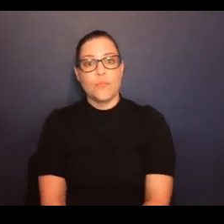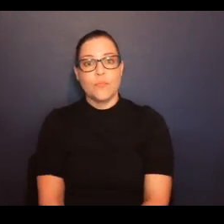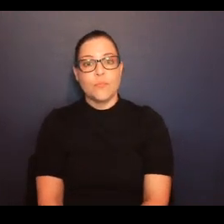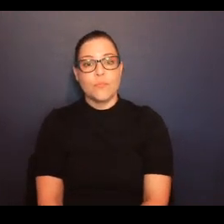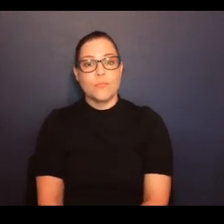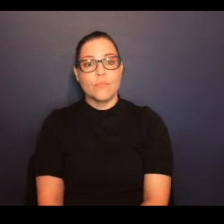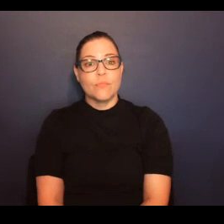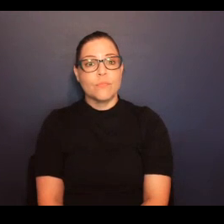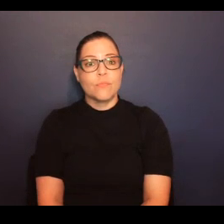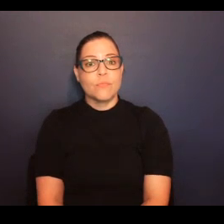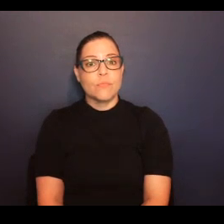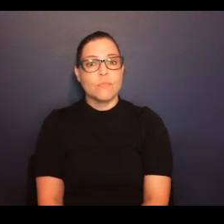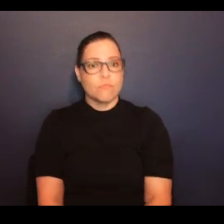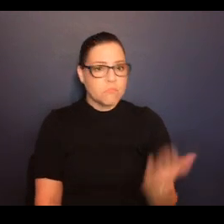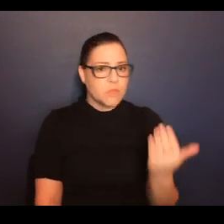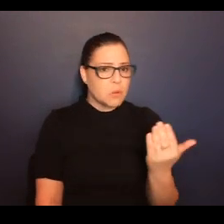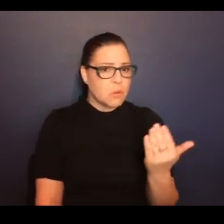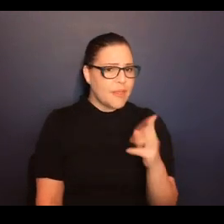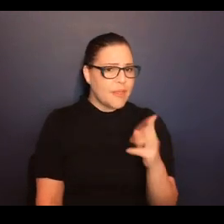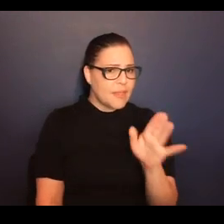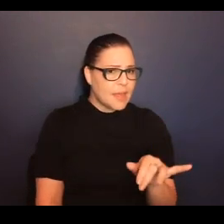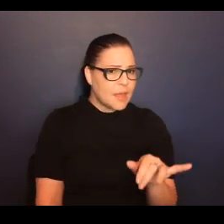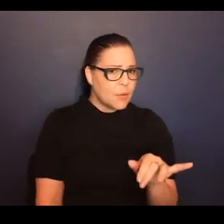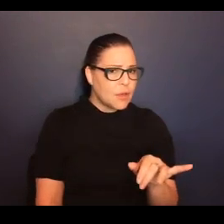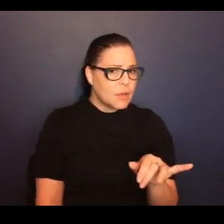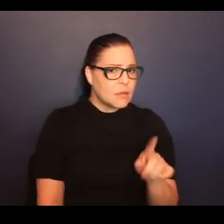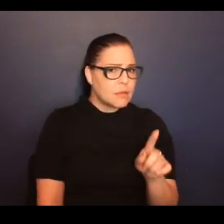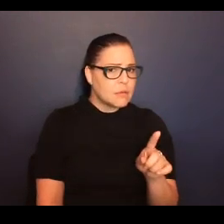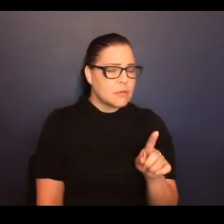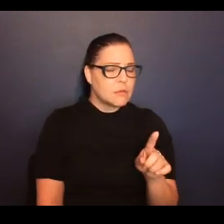right. Go ahead, Tweet. That